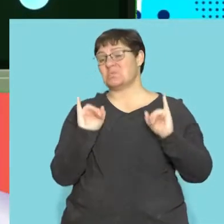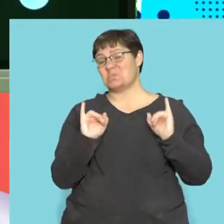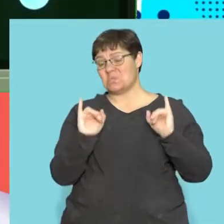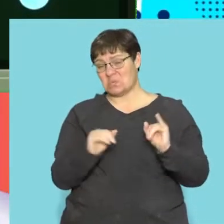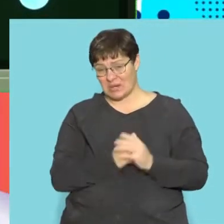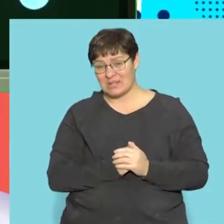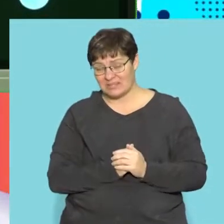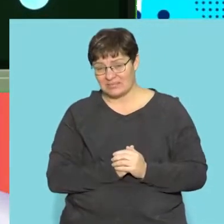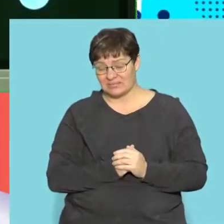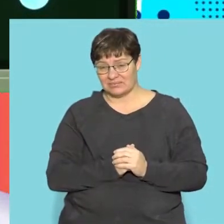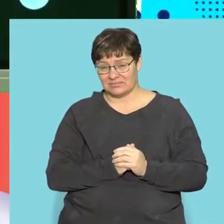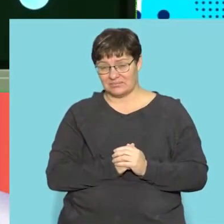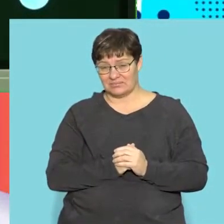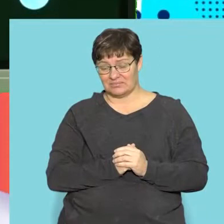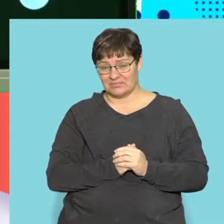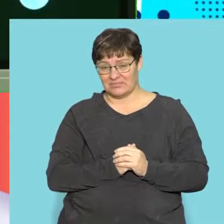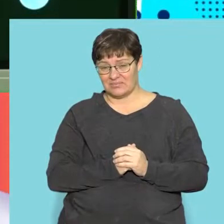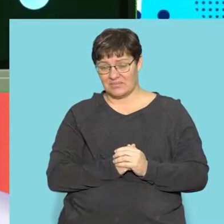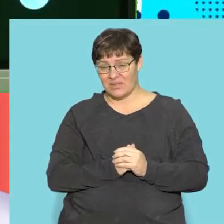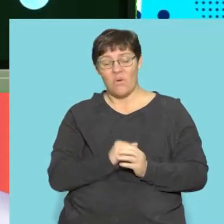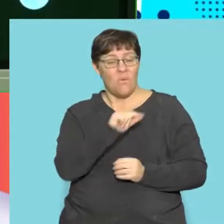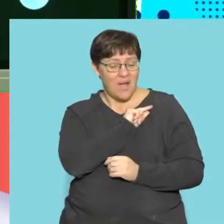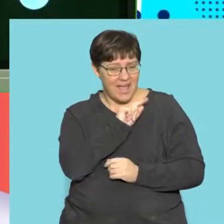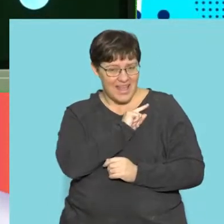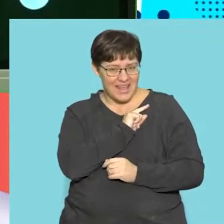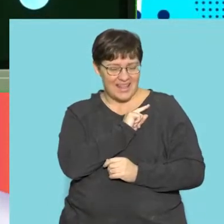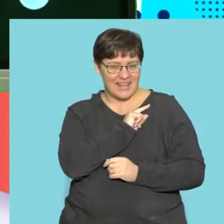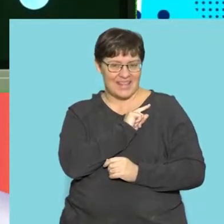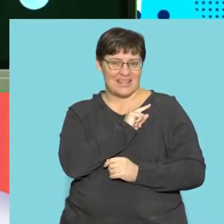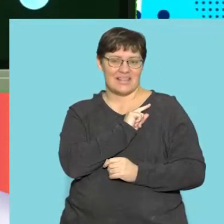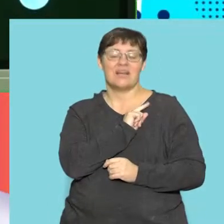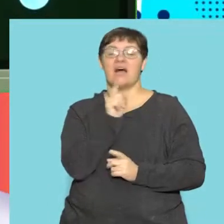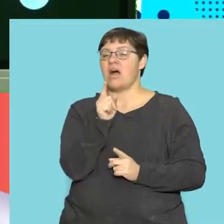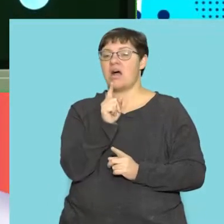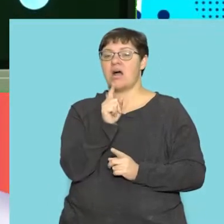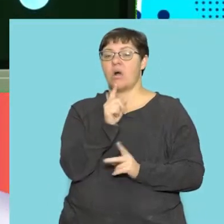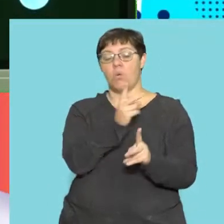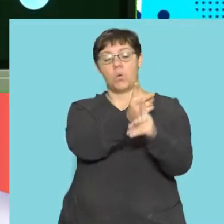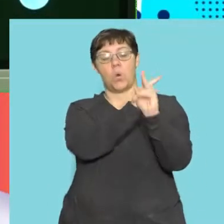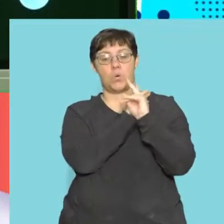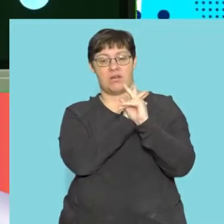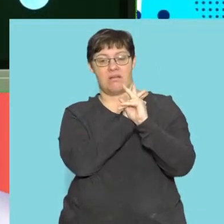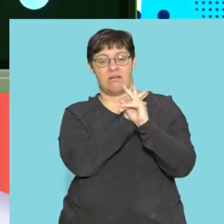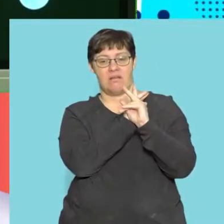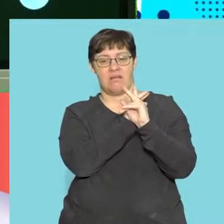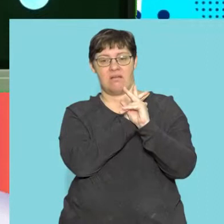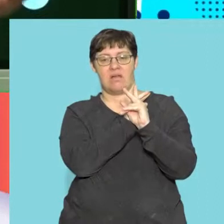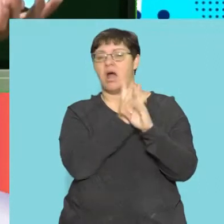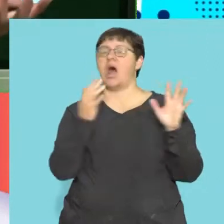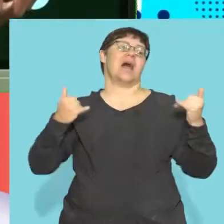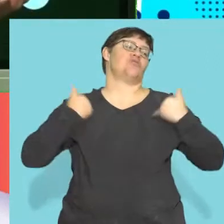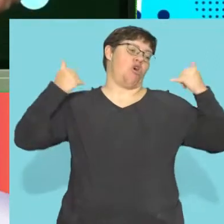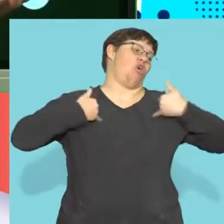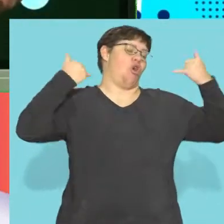times is very deadly, based on the fact that you might have taken the loan for